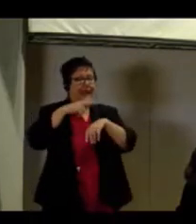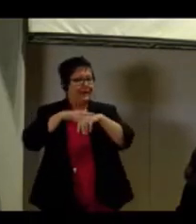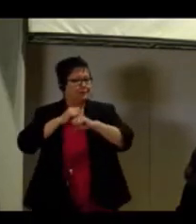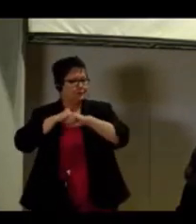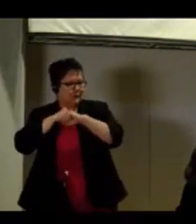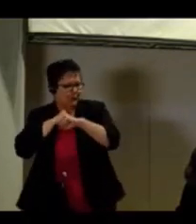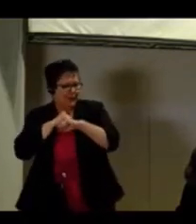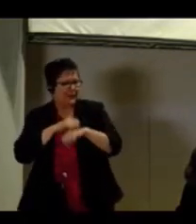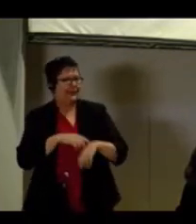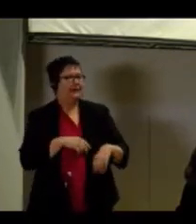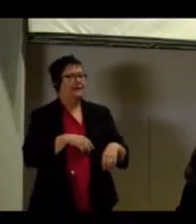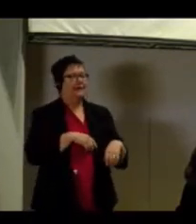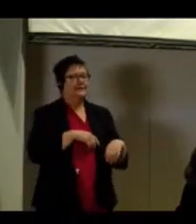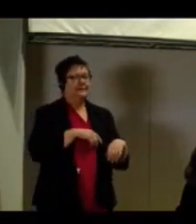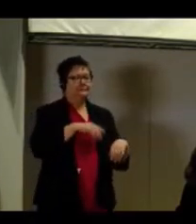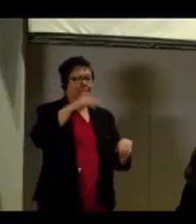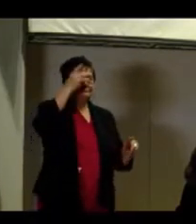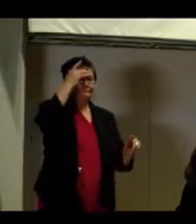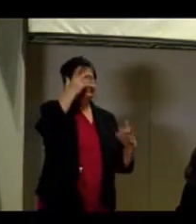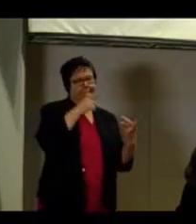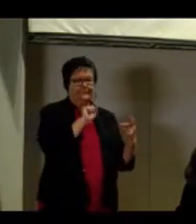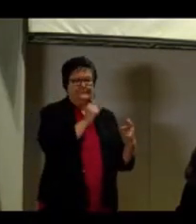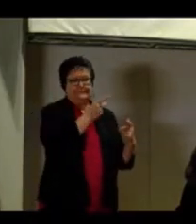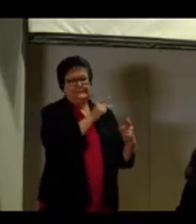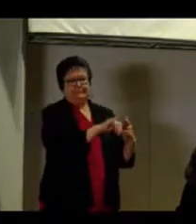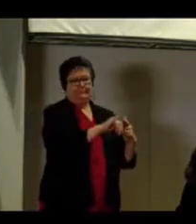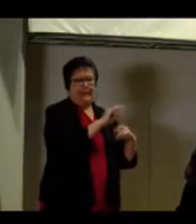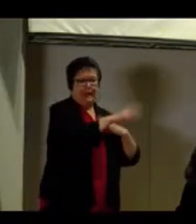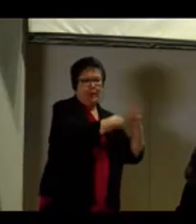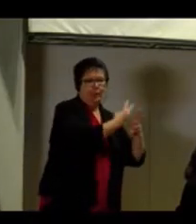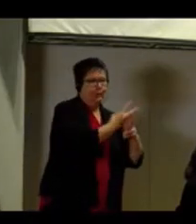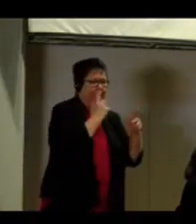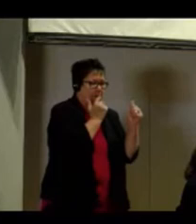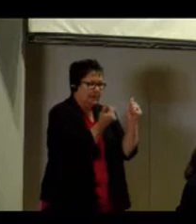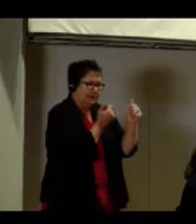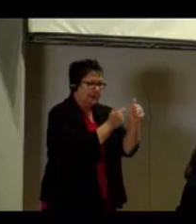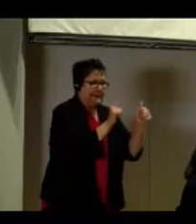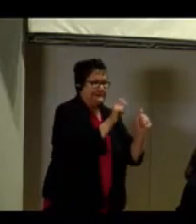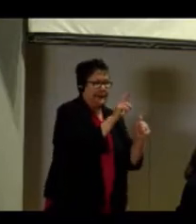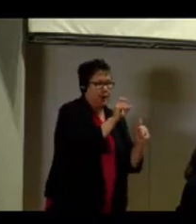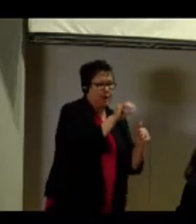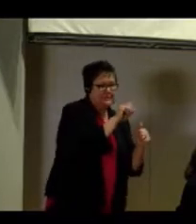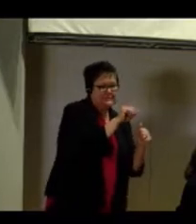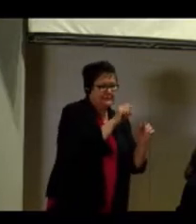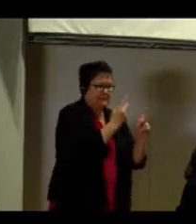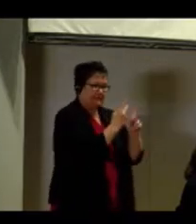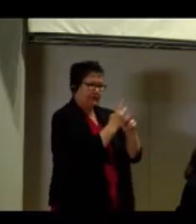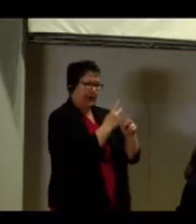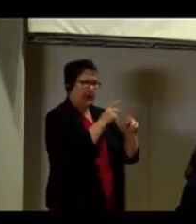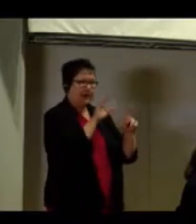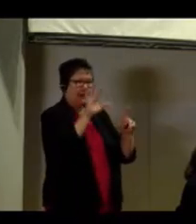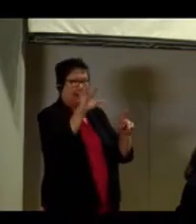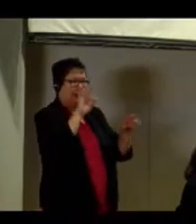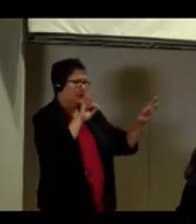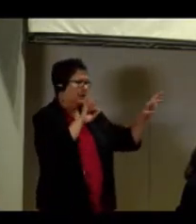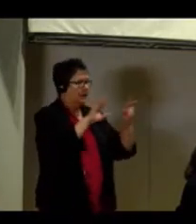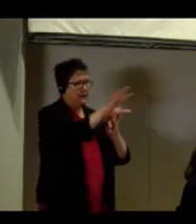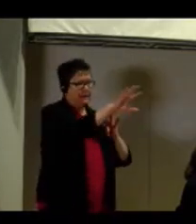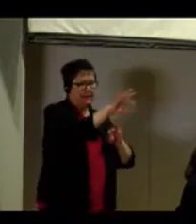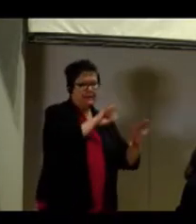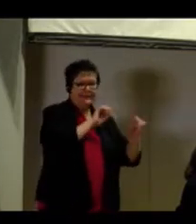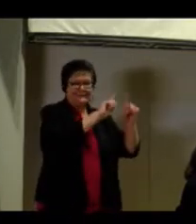the intelligence world to do things like track terrorists based on piecing together lots of disparate bits